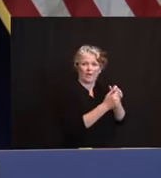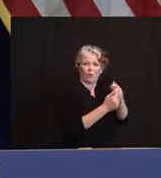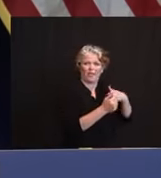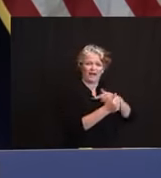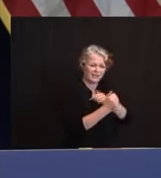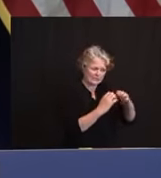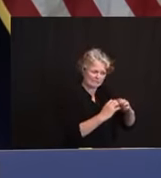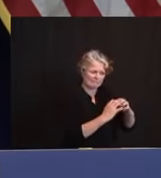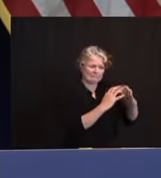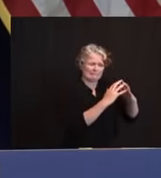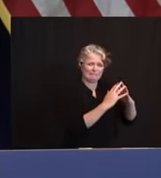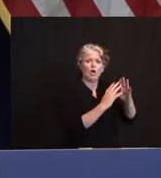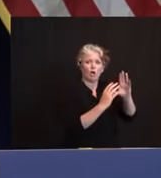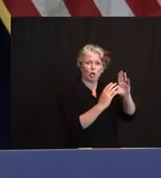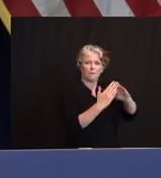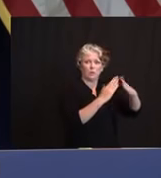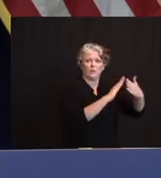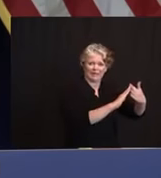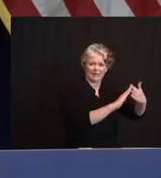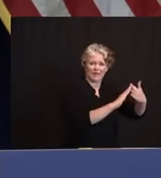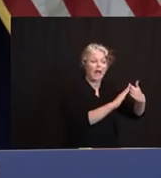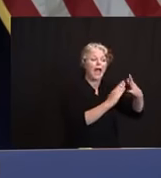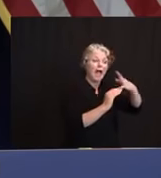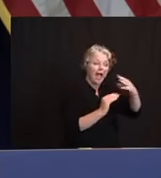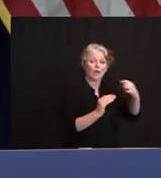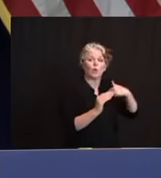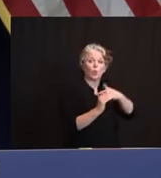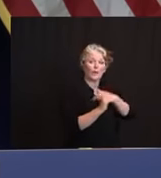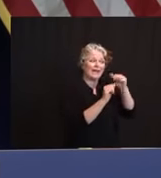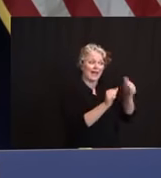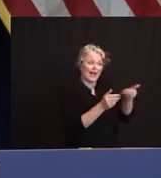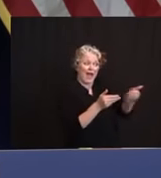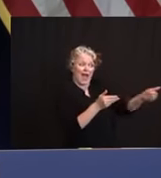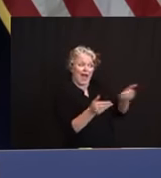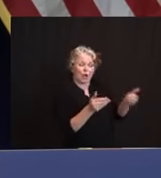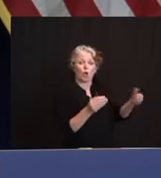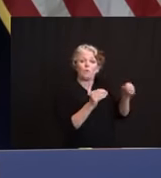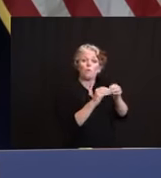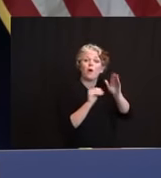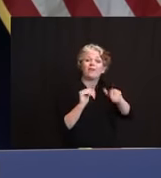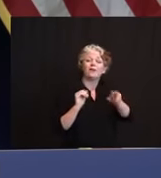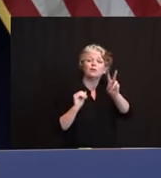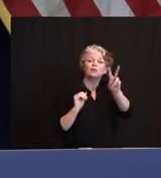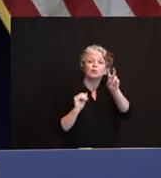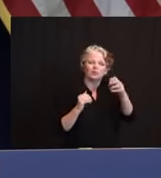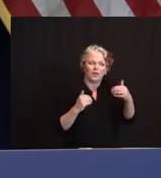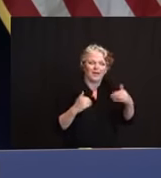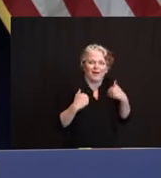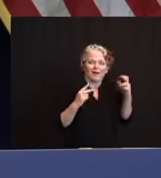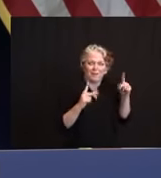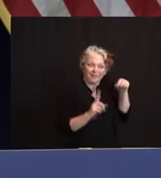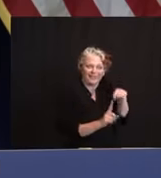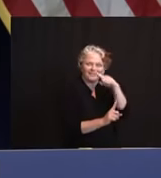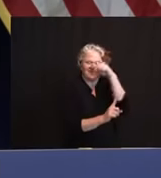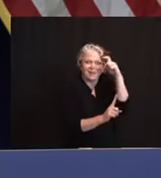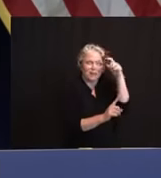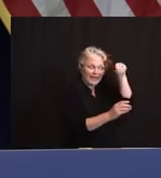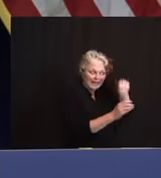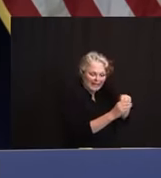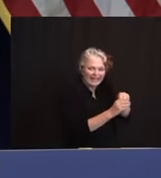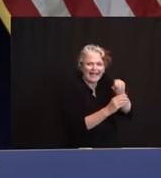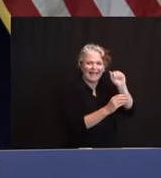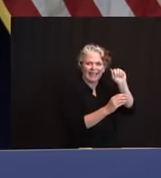row, everyone is anteing up, and we will be able to hire more than 200 youth this summer in the city of